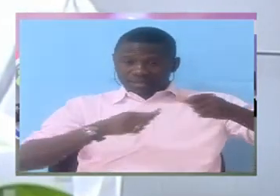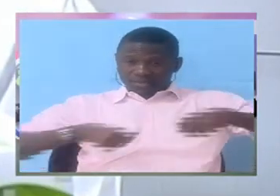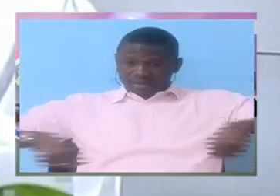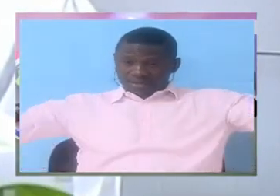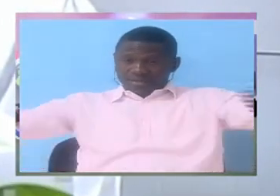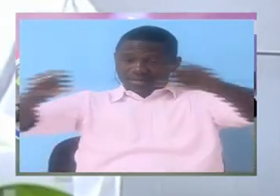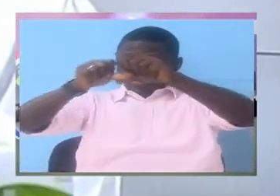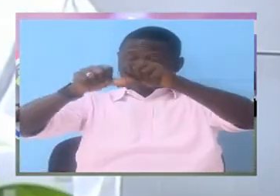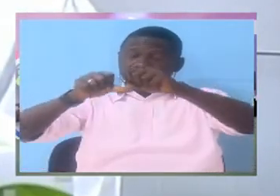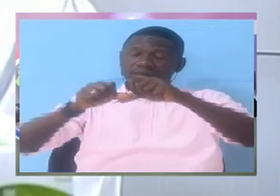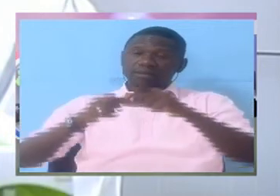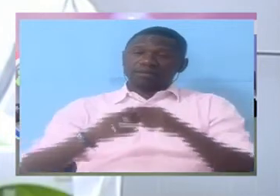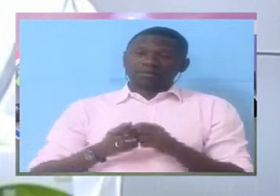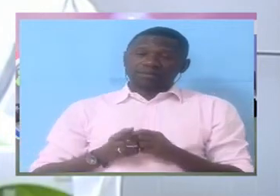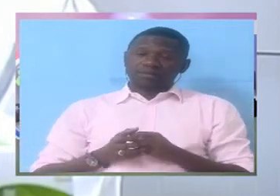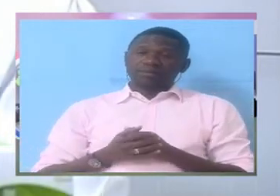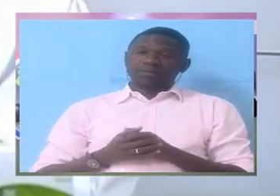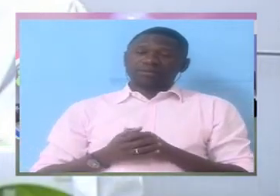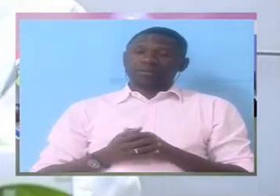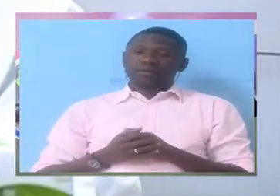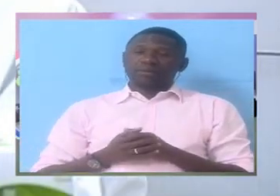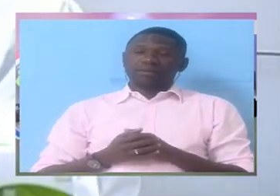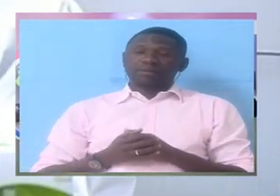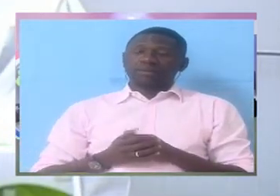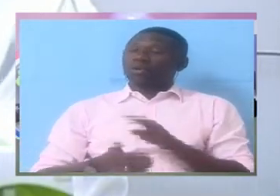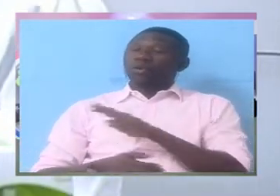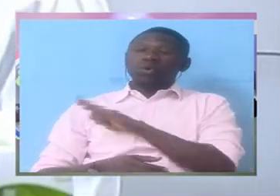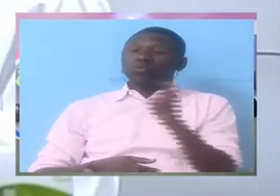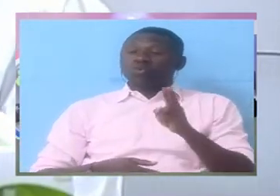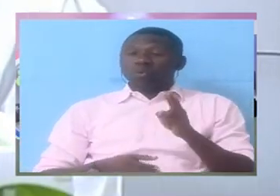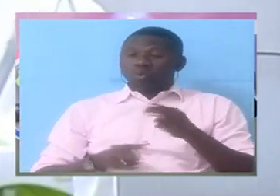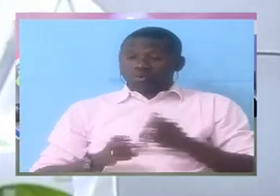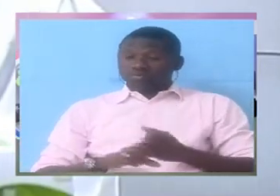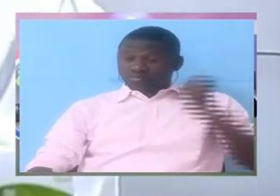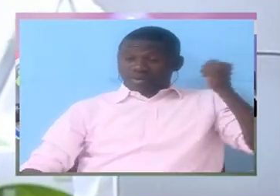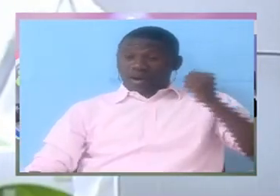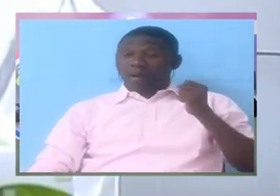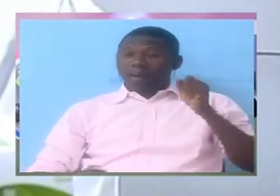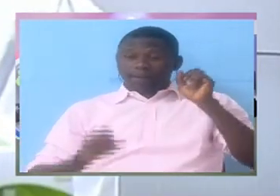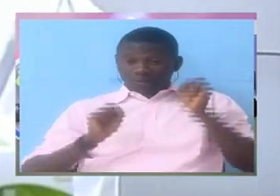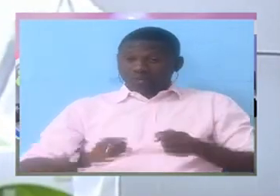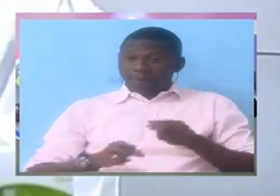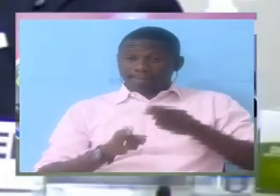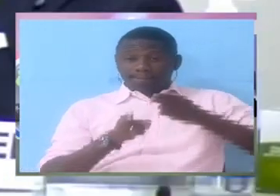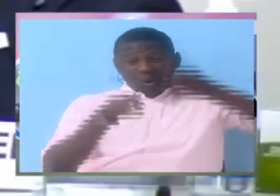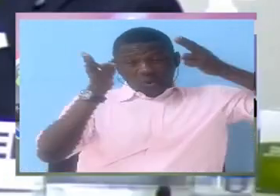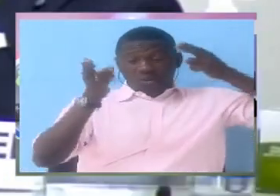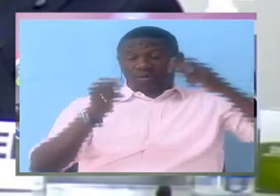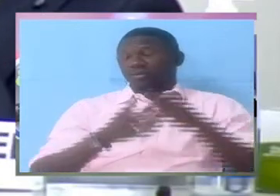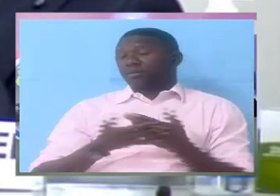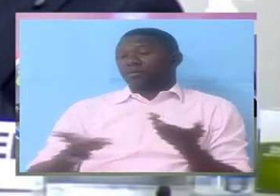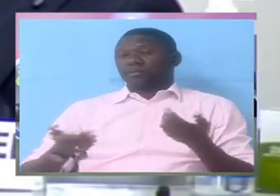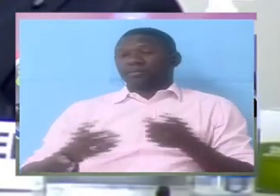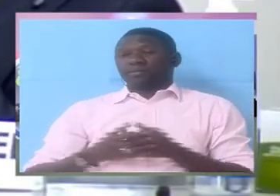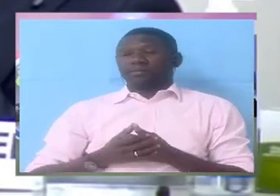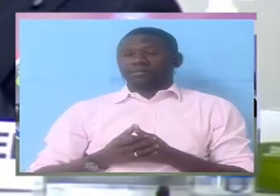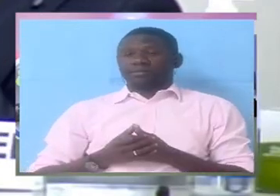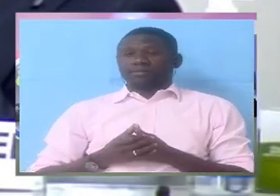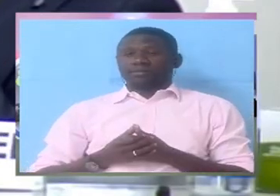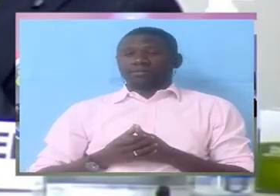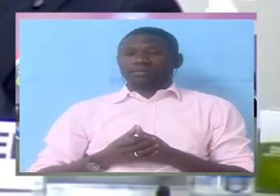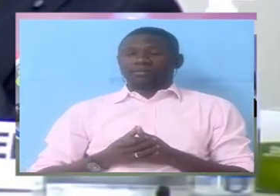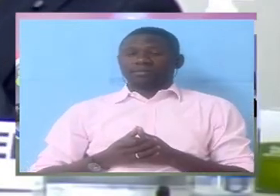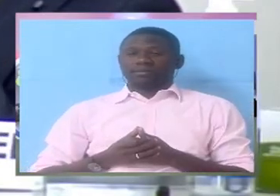sayo niya kono. No weapon will fire. Kidite kumano lantema. What if it fires out of the